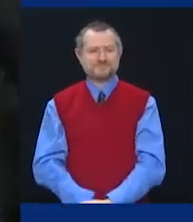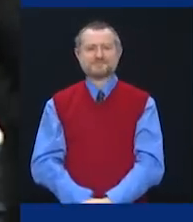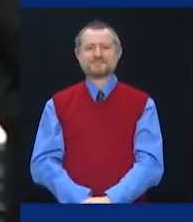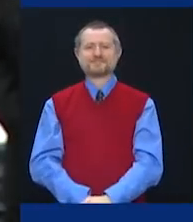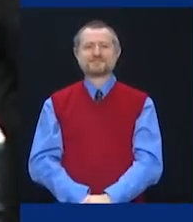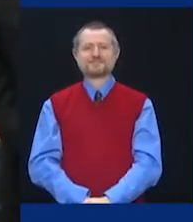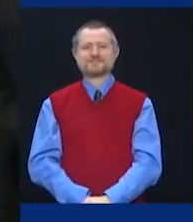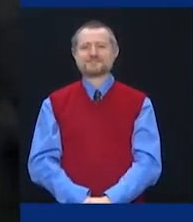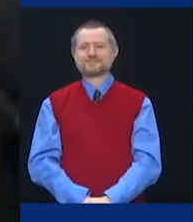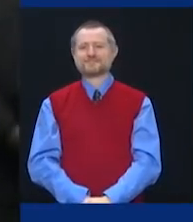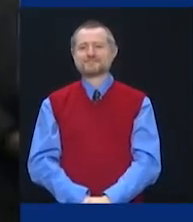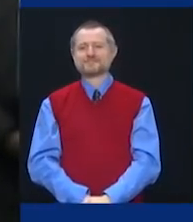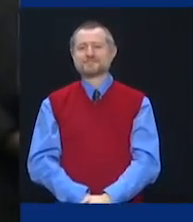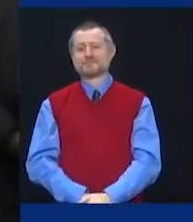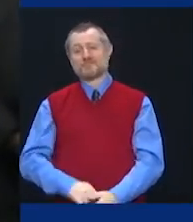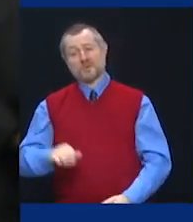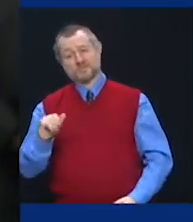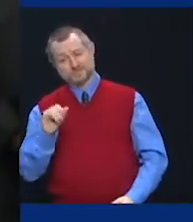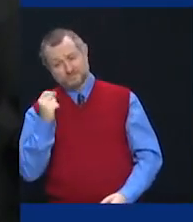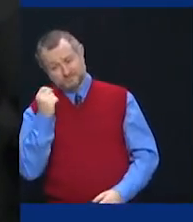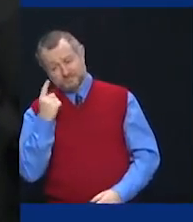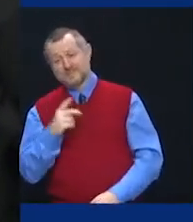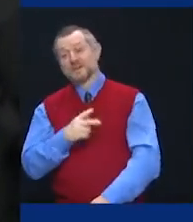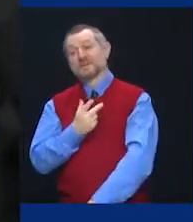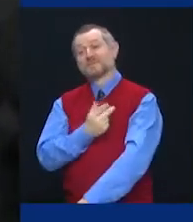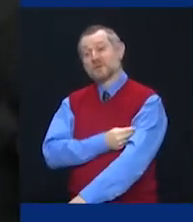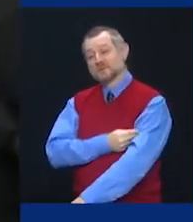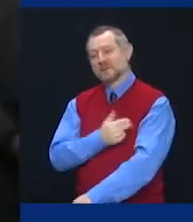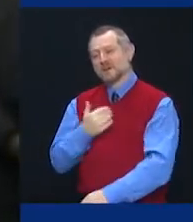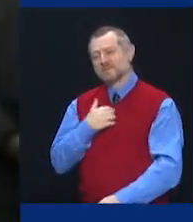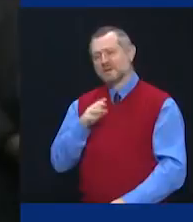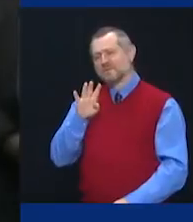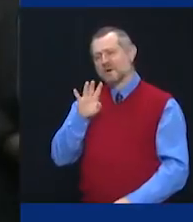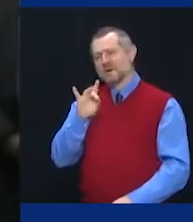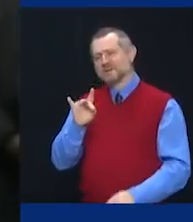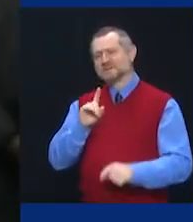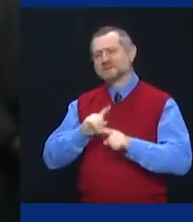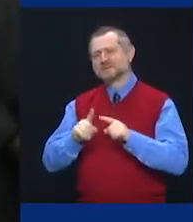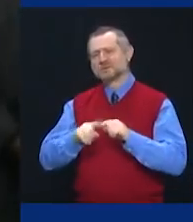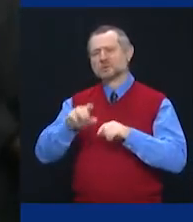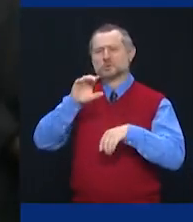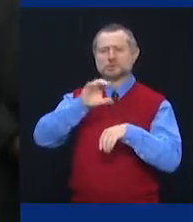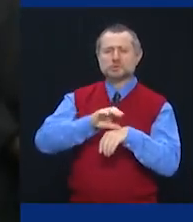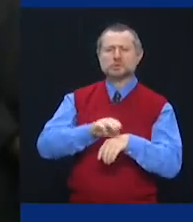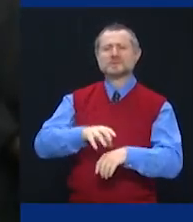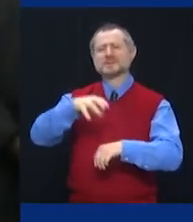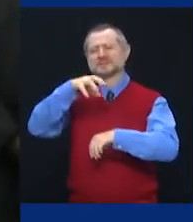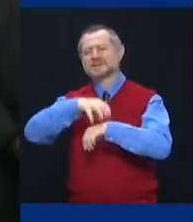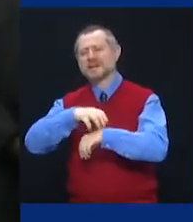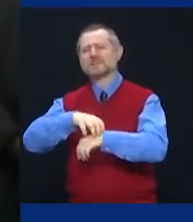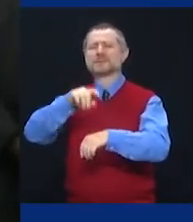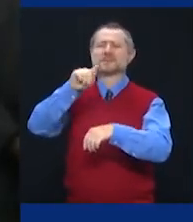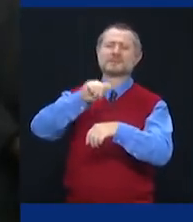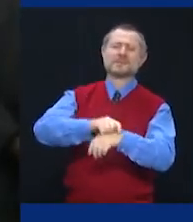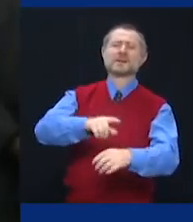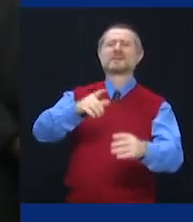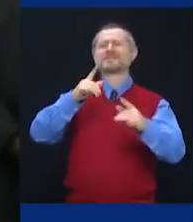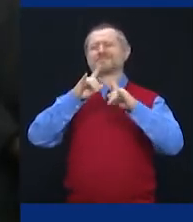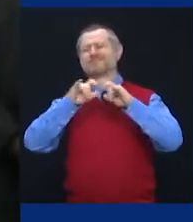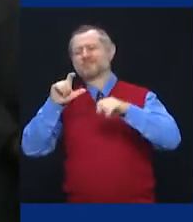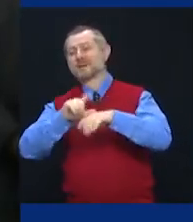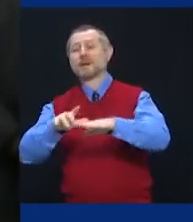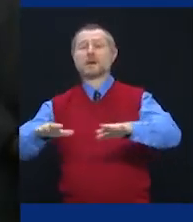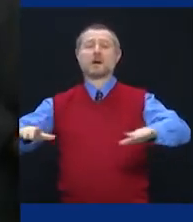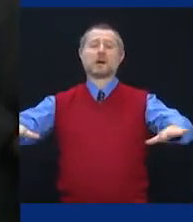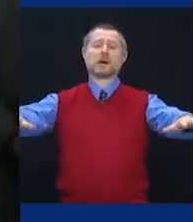We're also doing vaccines at 48 houses of worship across the state. We're also announcing